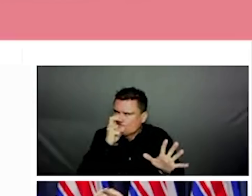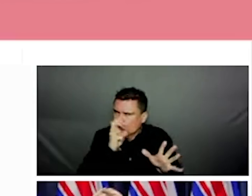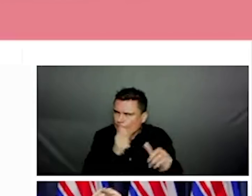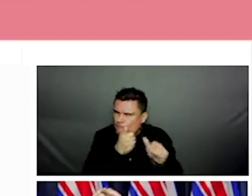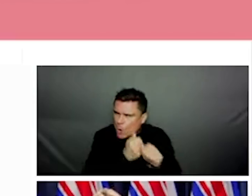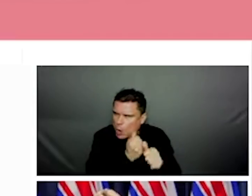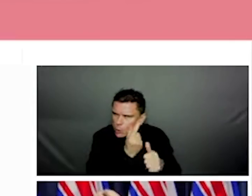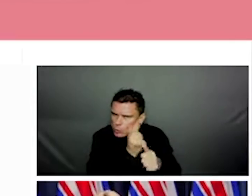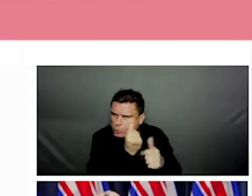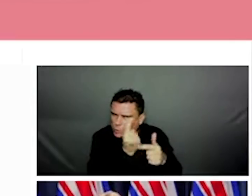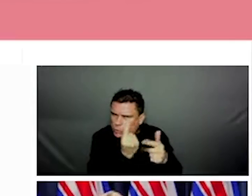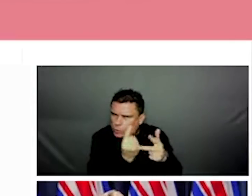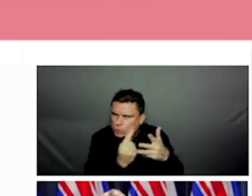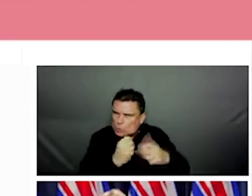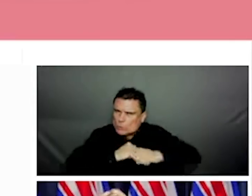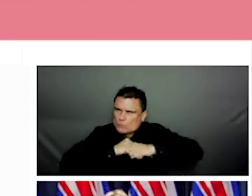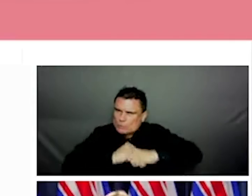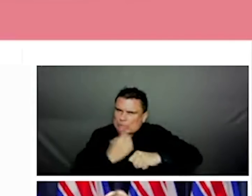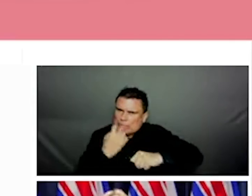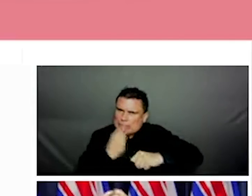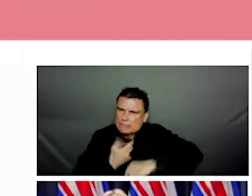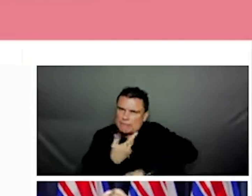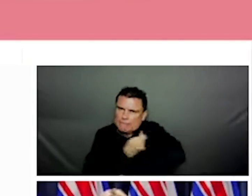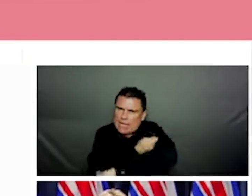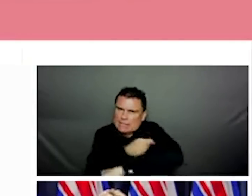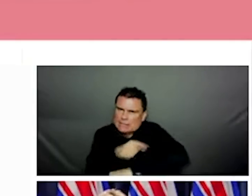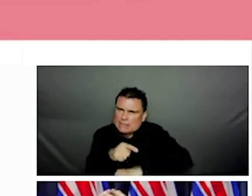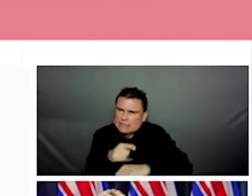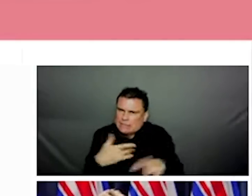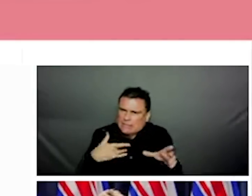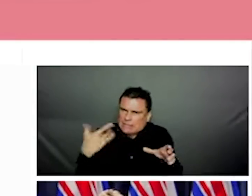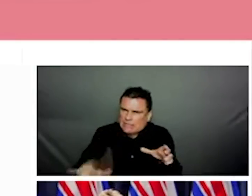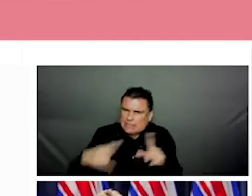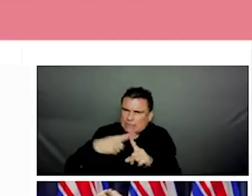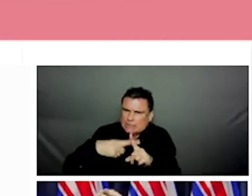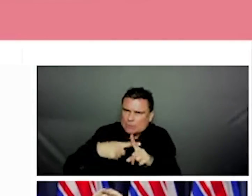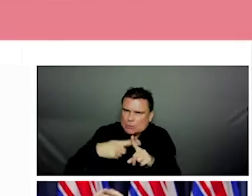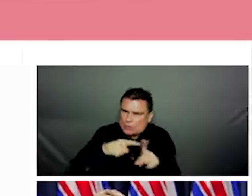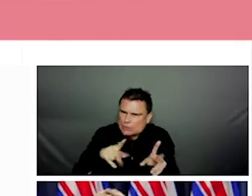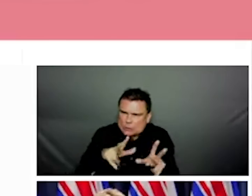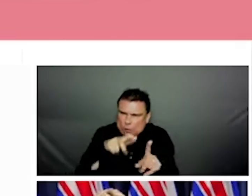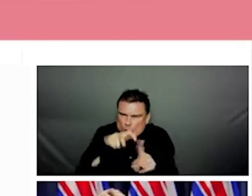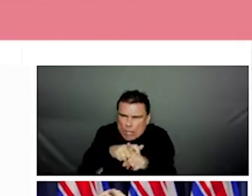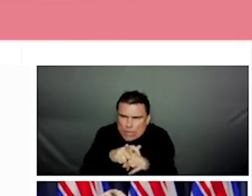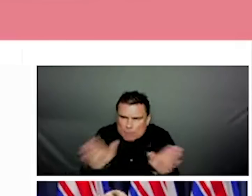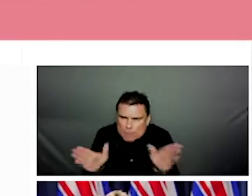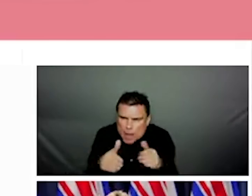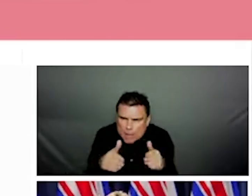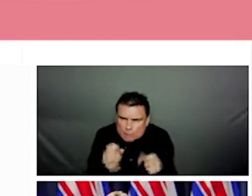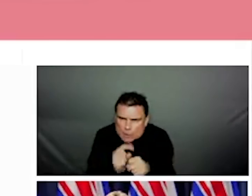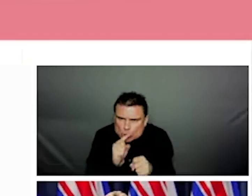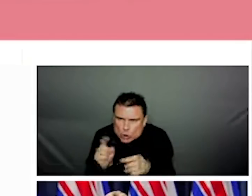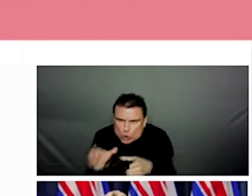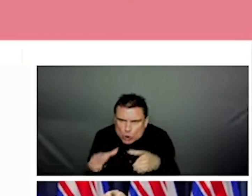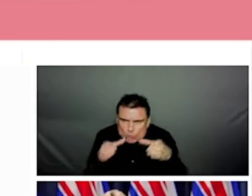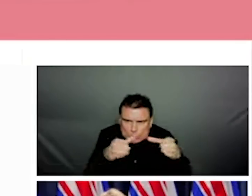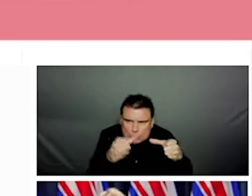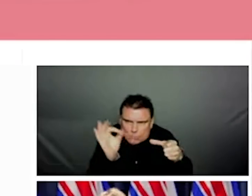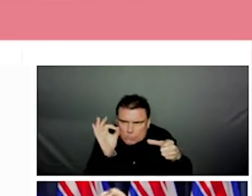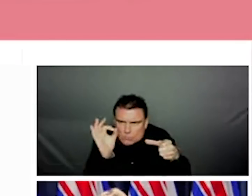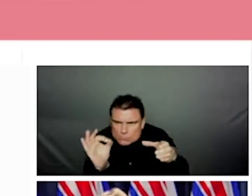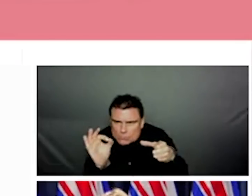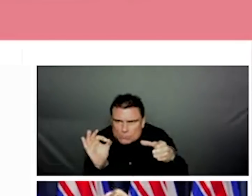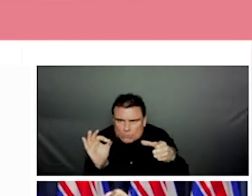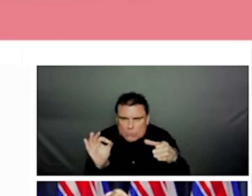package centrally through Pfizer, and we need to have approval before it can be taken out of the shippers, etc.